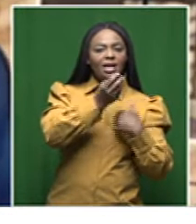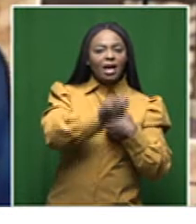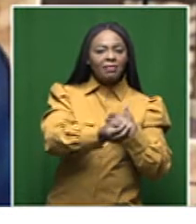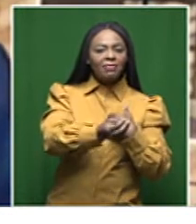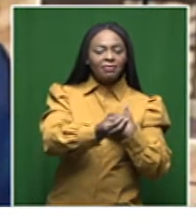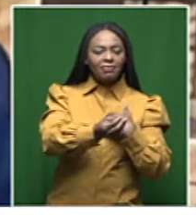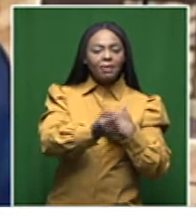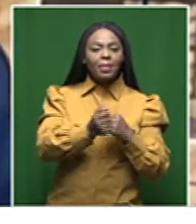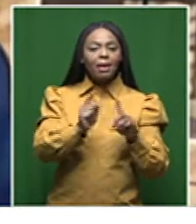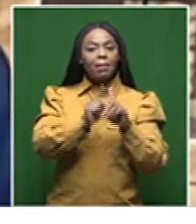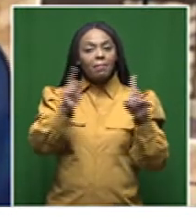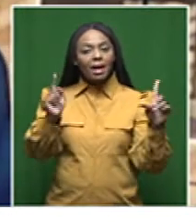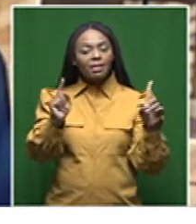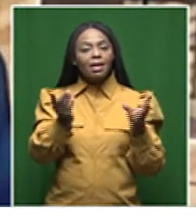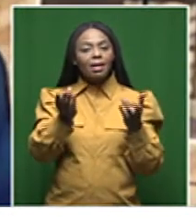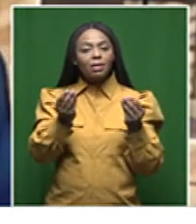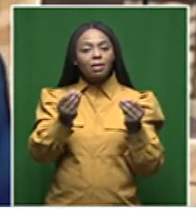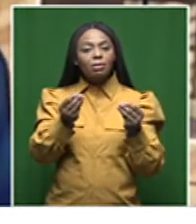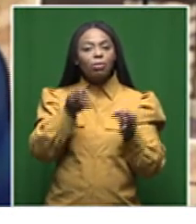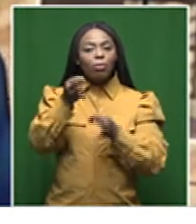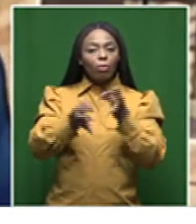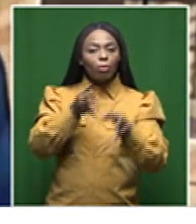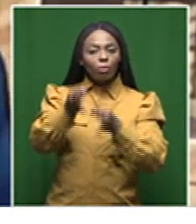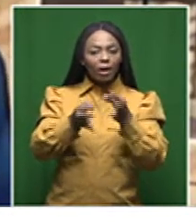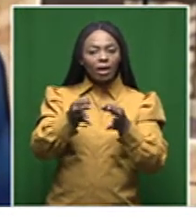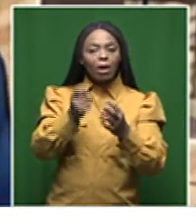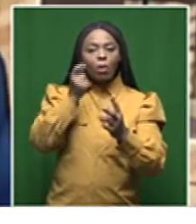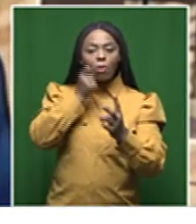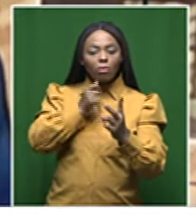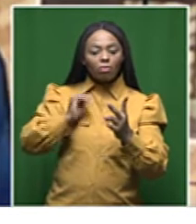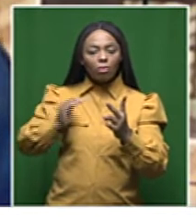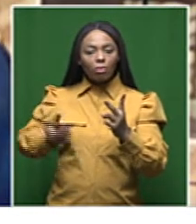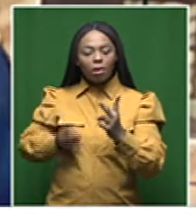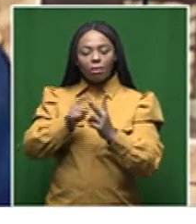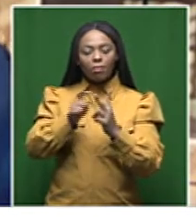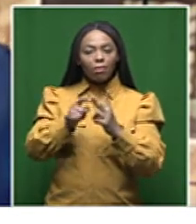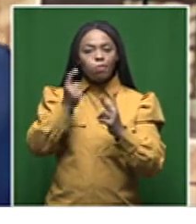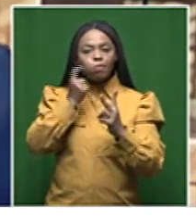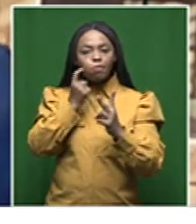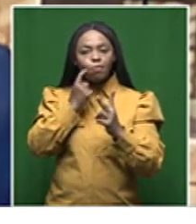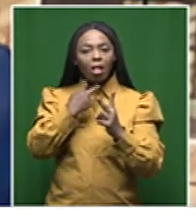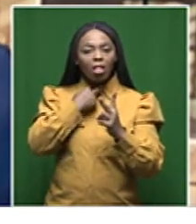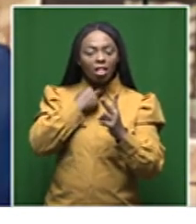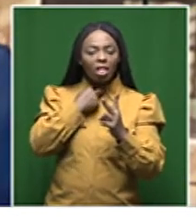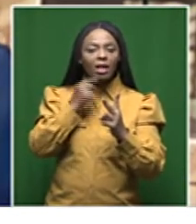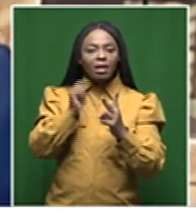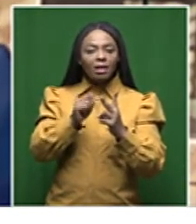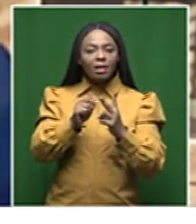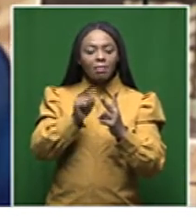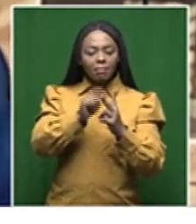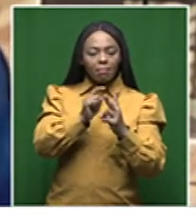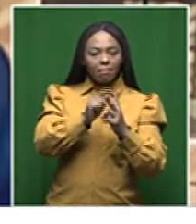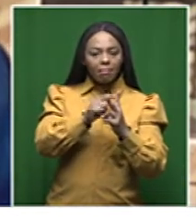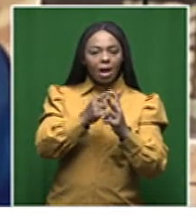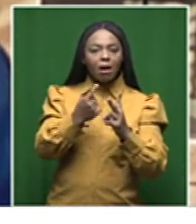mentioned. But in simple terms, when you talk about heterogeneous couples, meaning men and female, you're talking about infertility